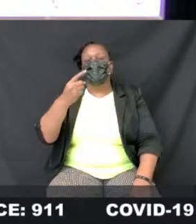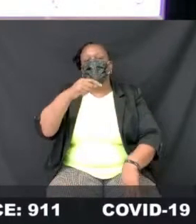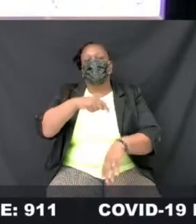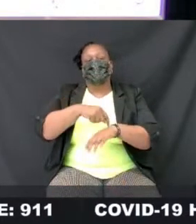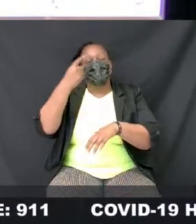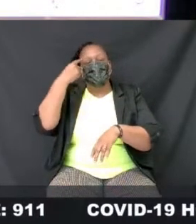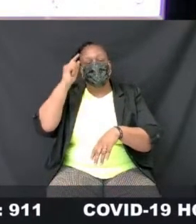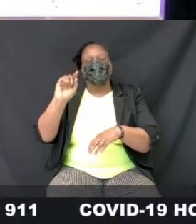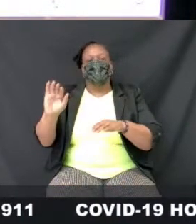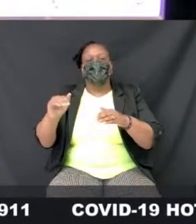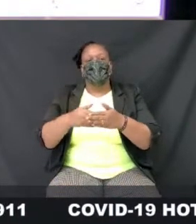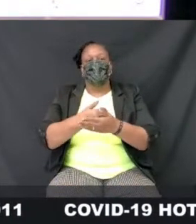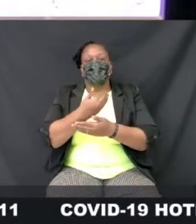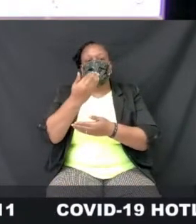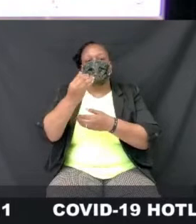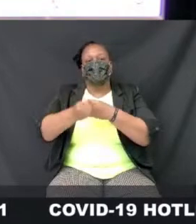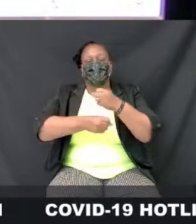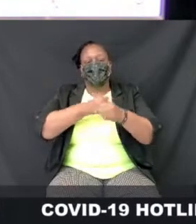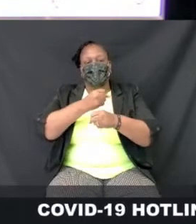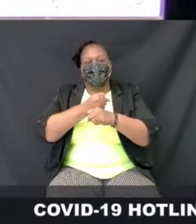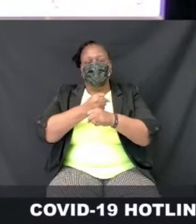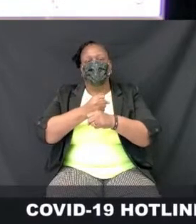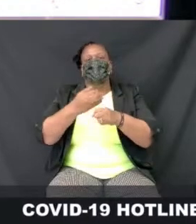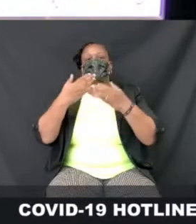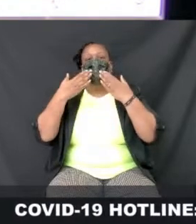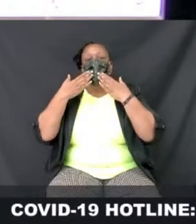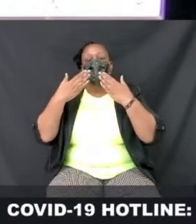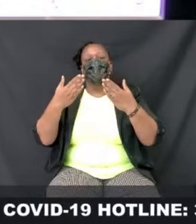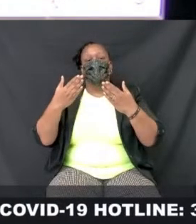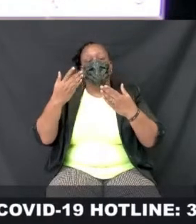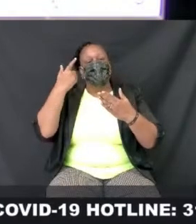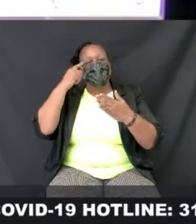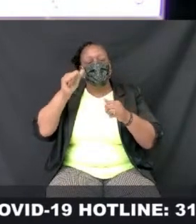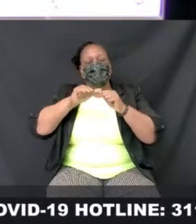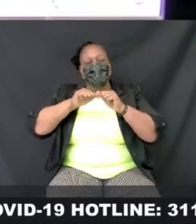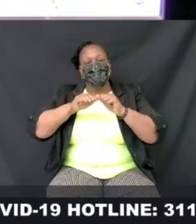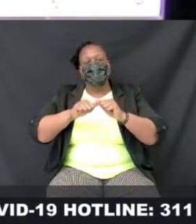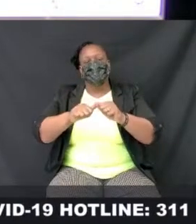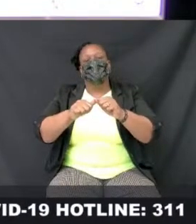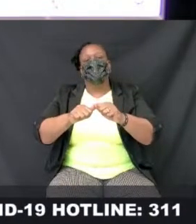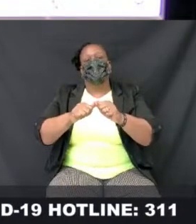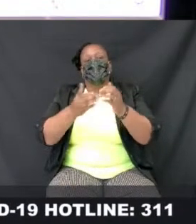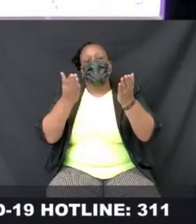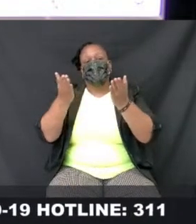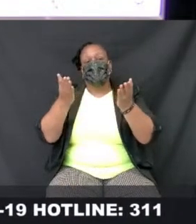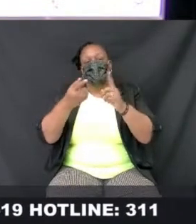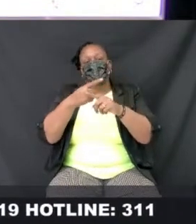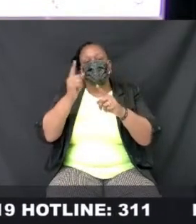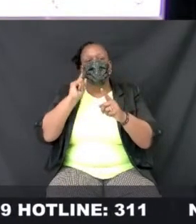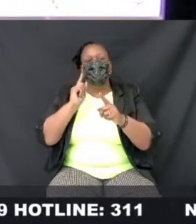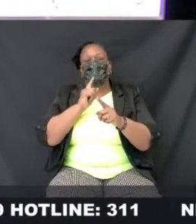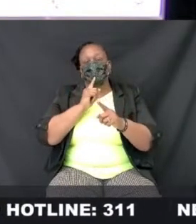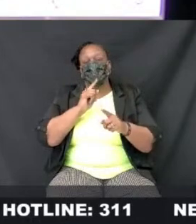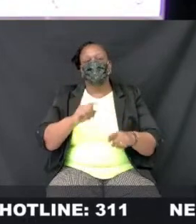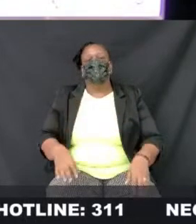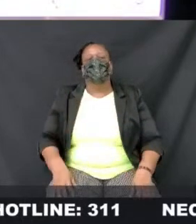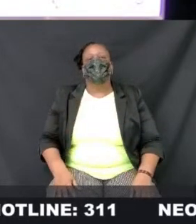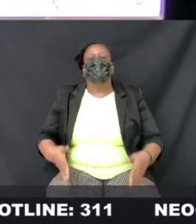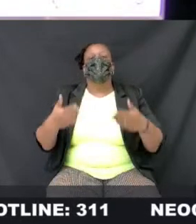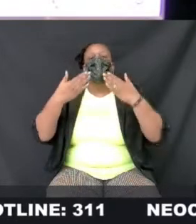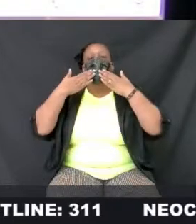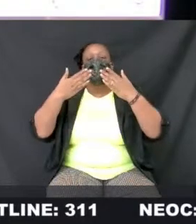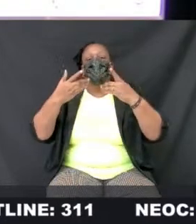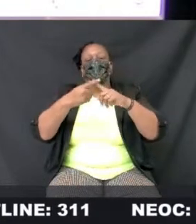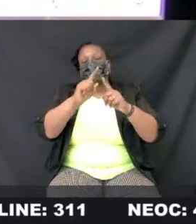new year at these briefings, and we thank her very much for her continued service. We continue to thank ZIZ and